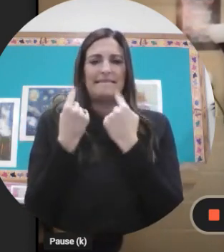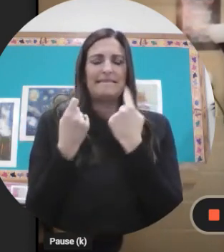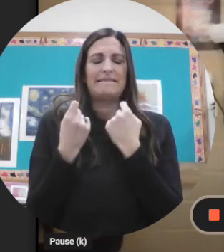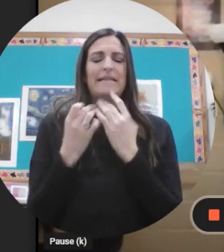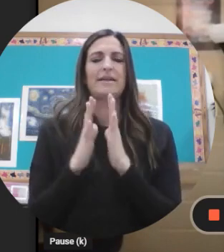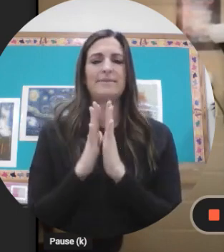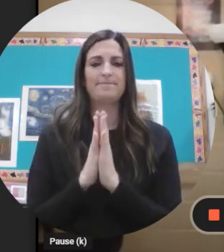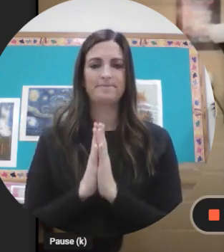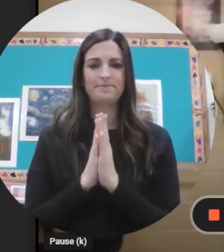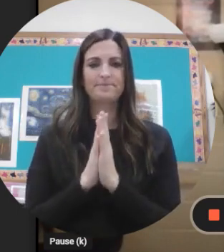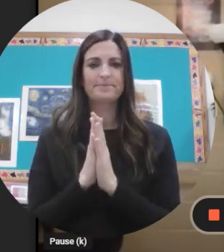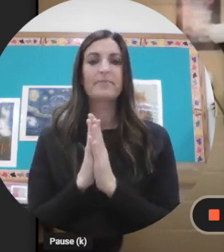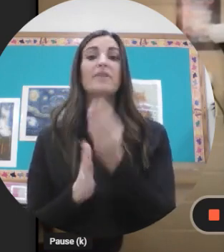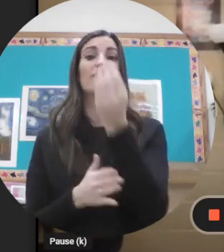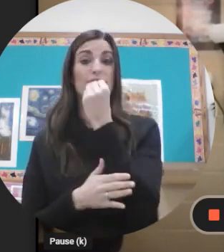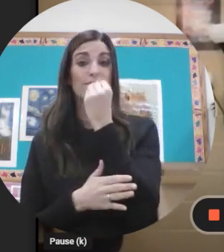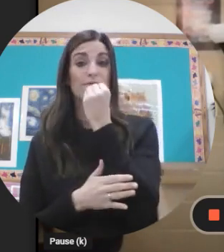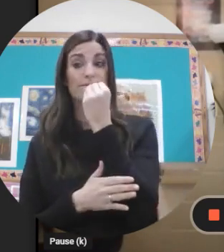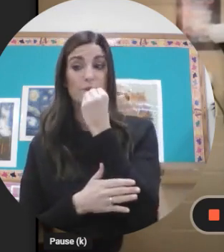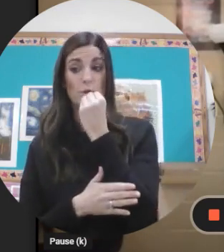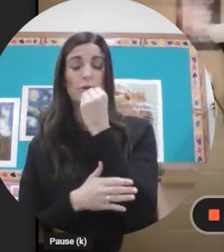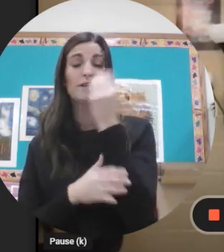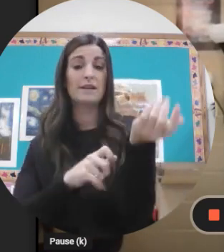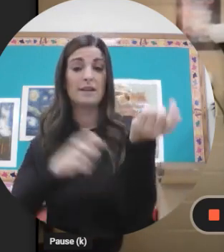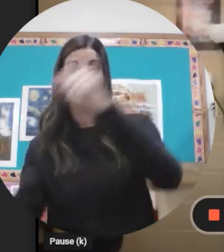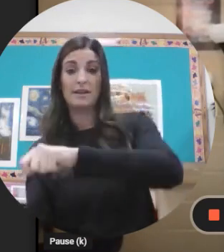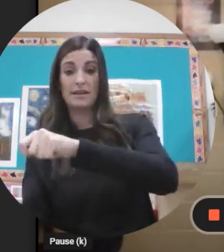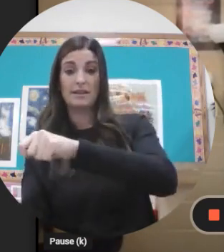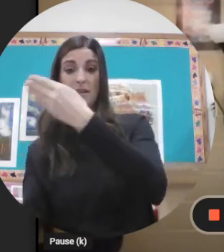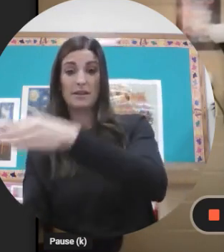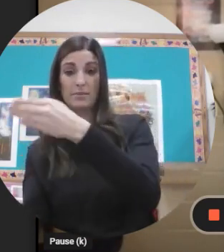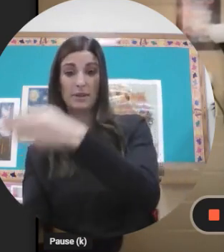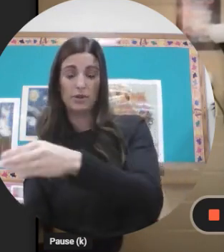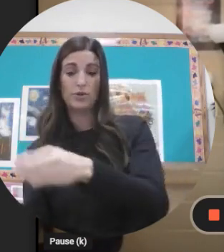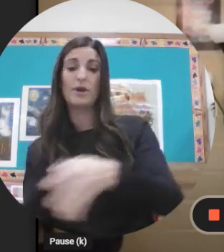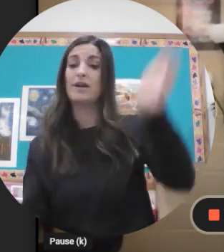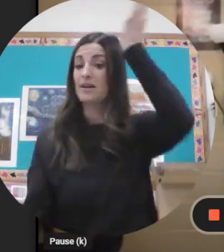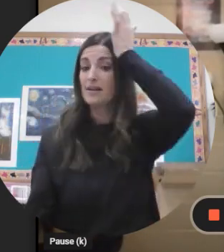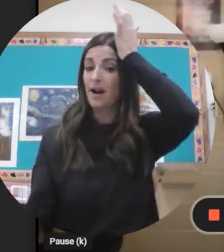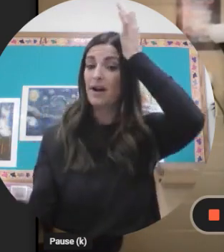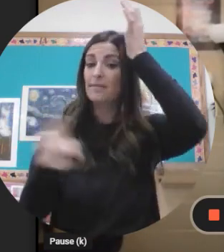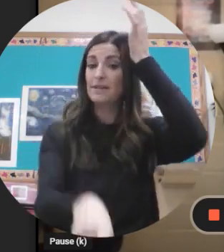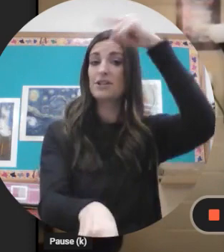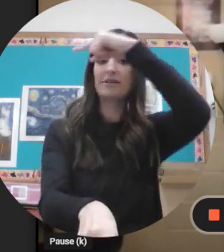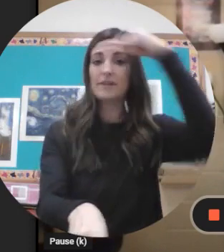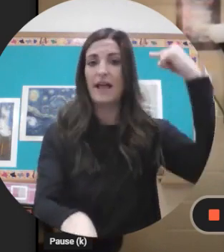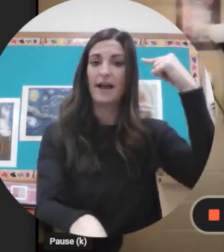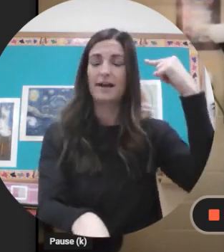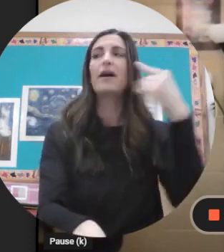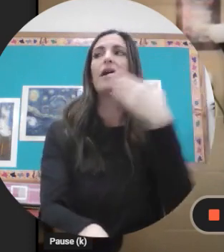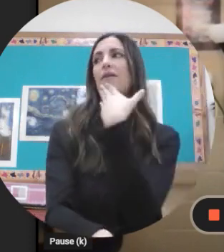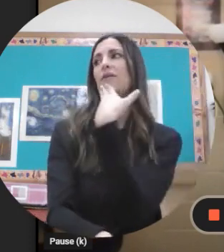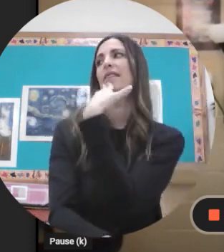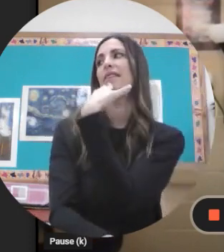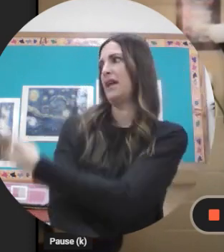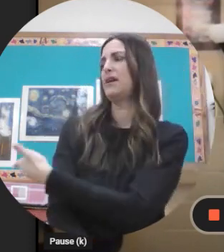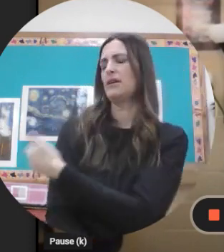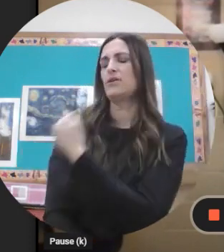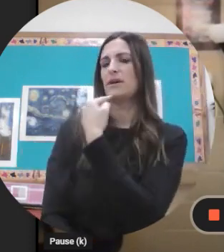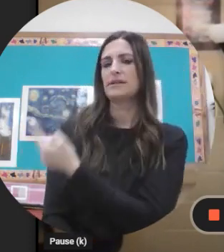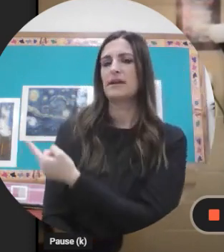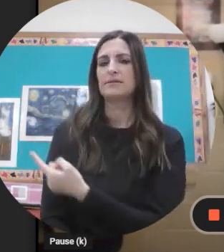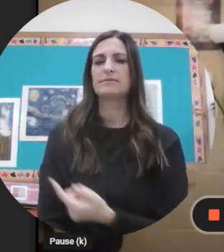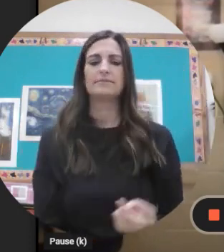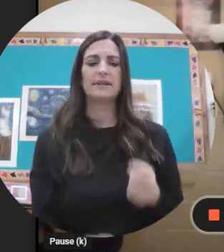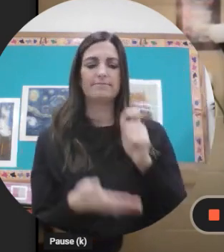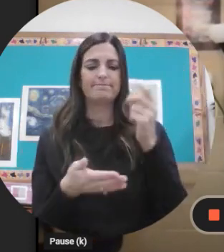Jack chanted behind me. "Trash in black. Recycling is gray. Silverware in the soap." "Thank you." I put my silverware in first